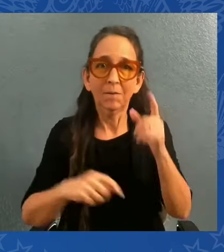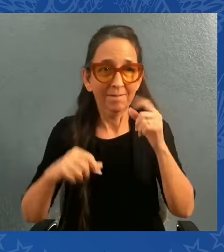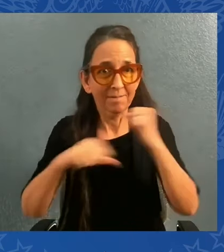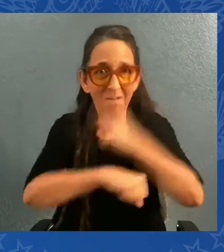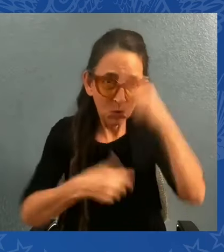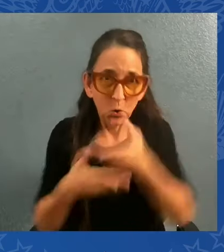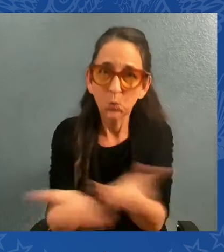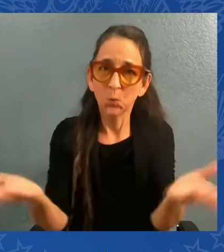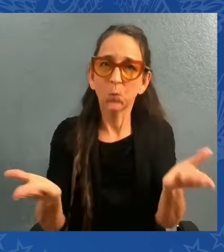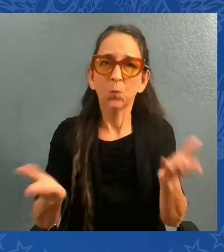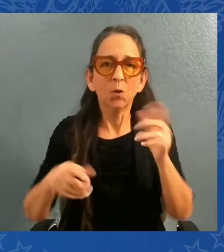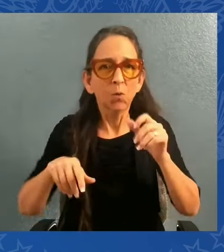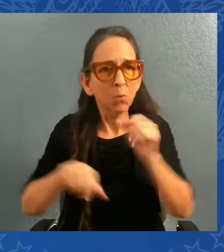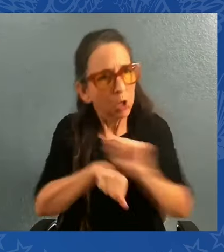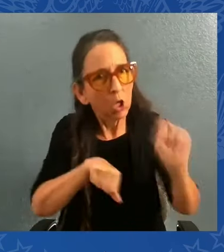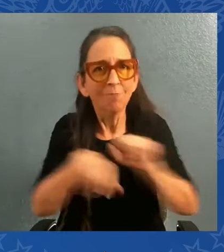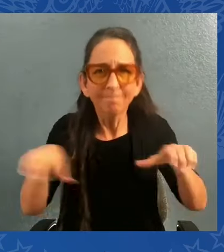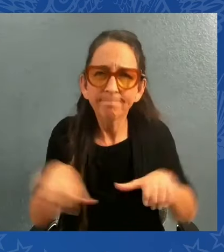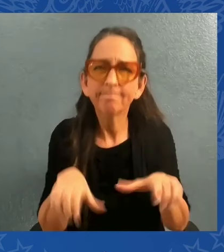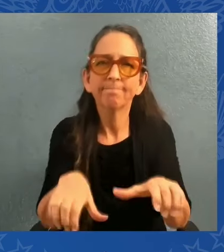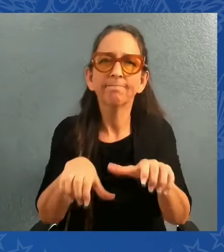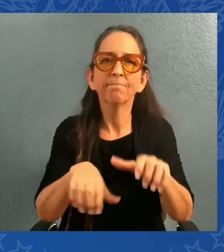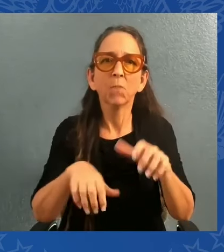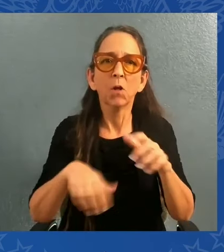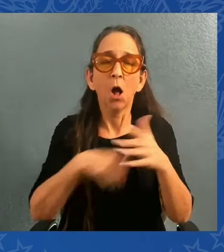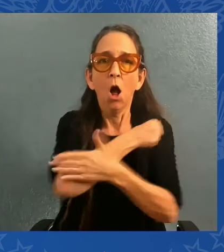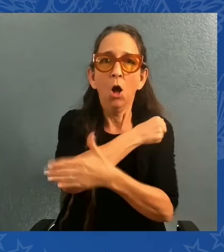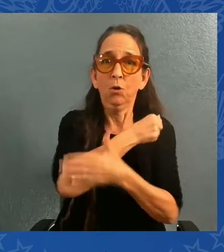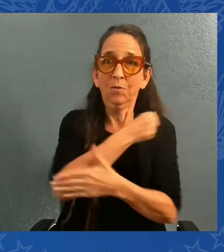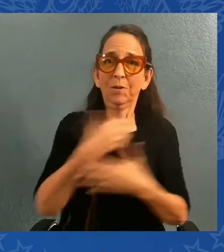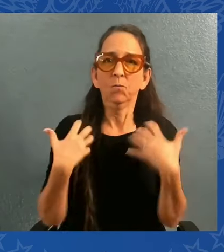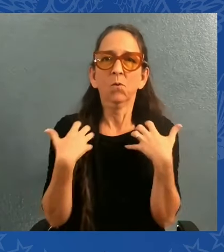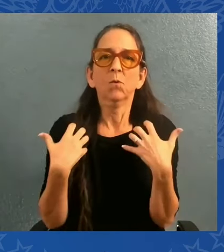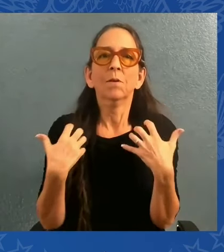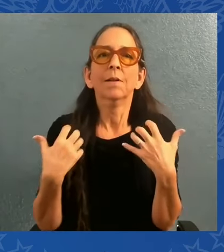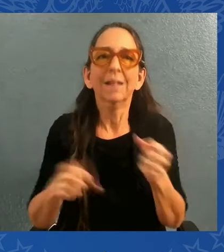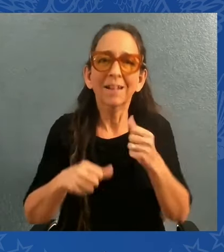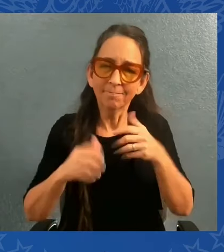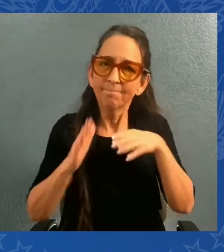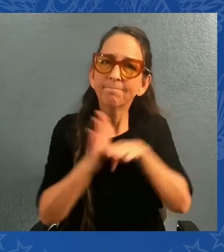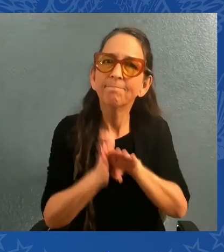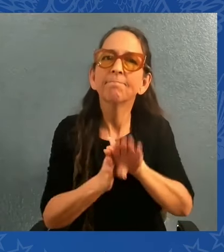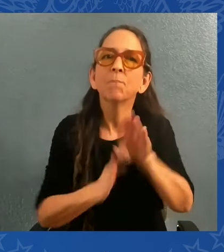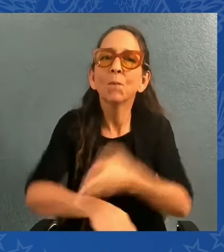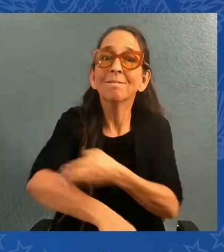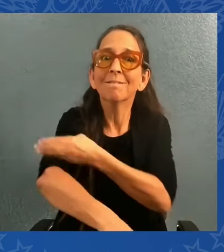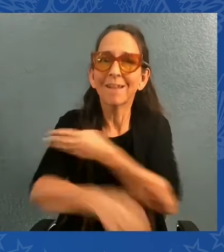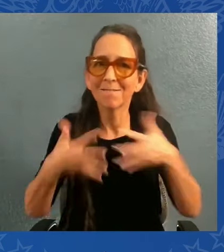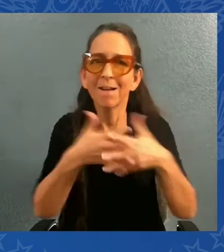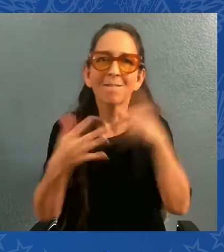wounds, to keep perfecting our union. We're the only nation in the world built on an